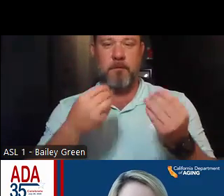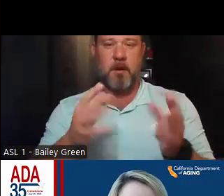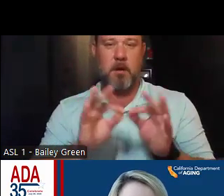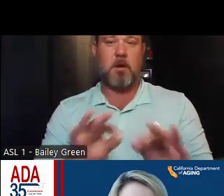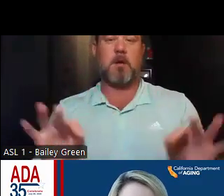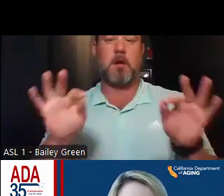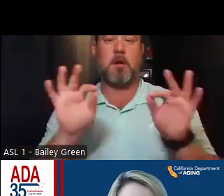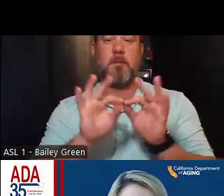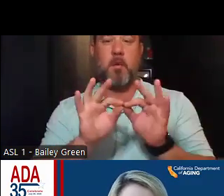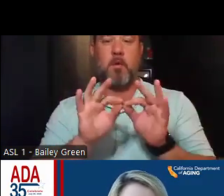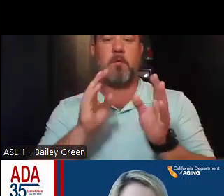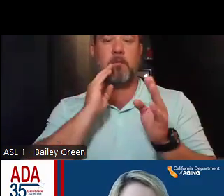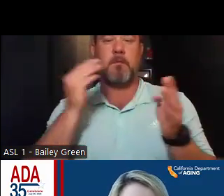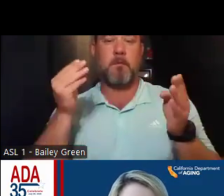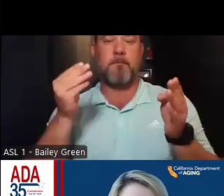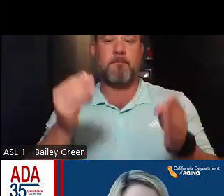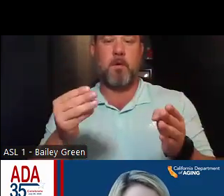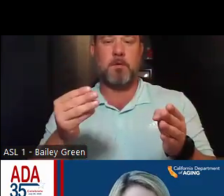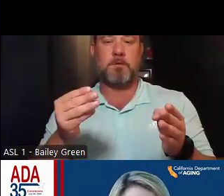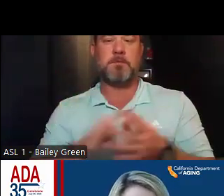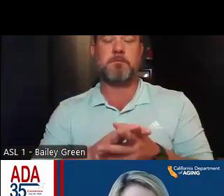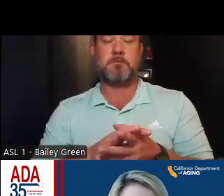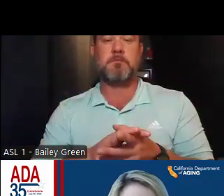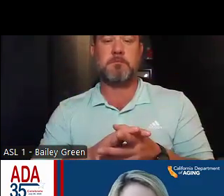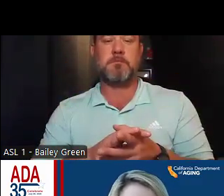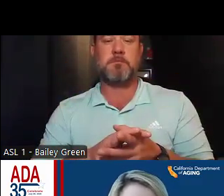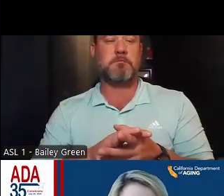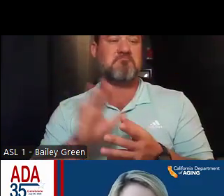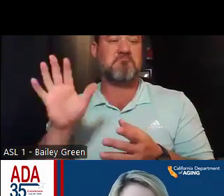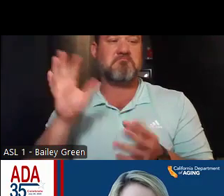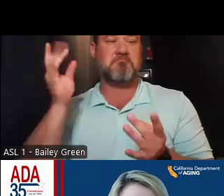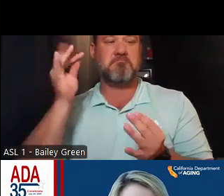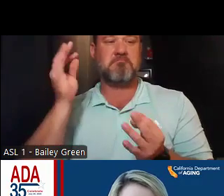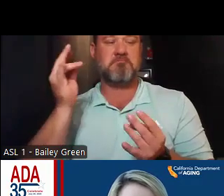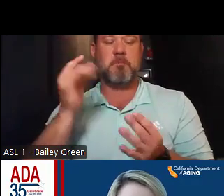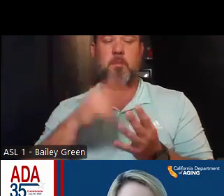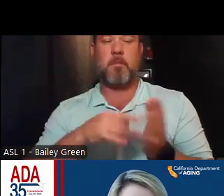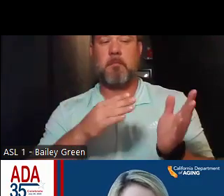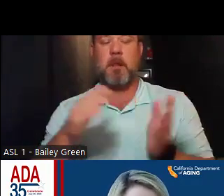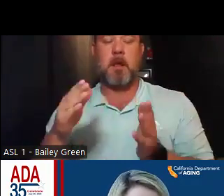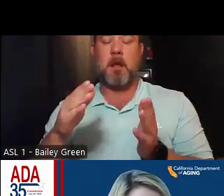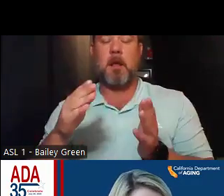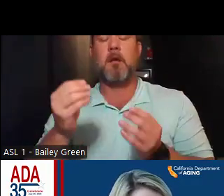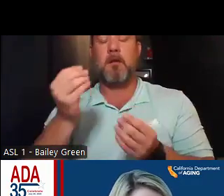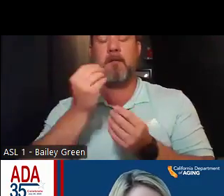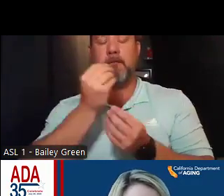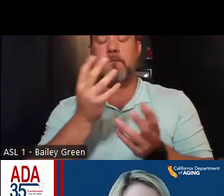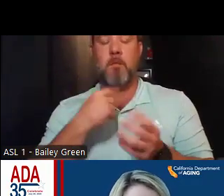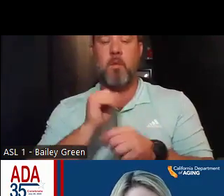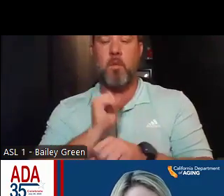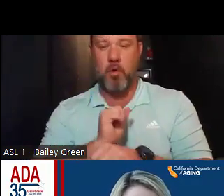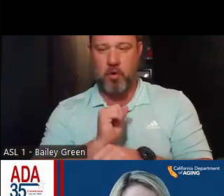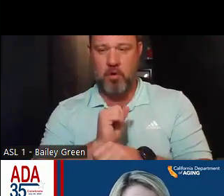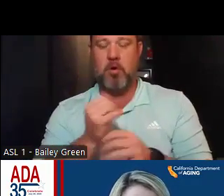important focus on what people are thinking at this point and what our plans are and how this will inform our work. At